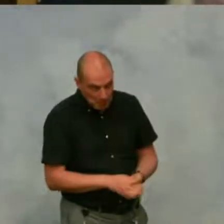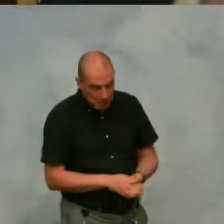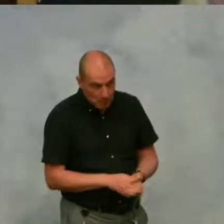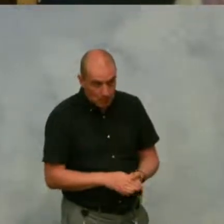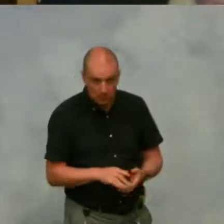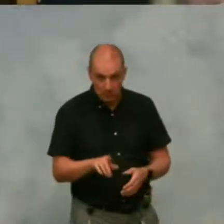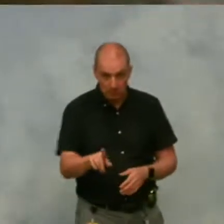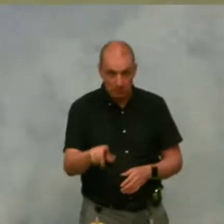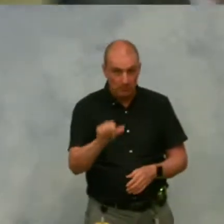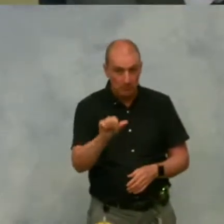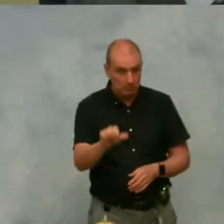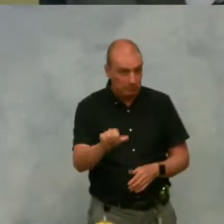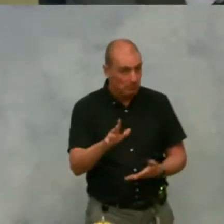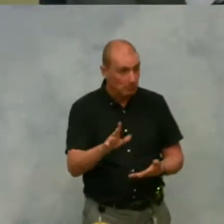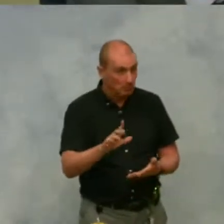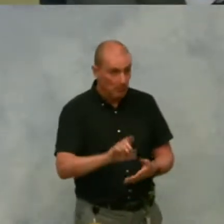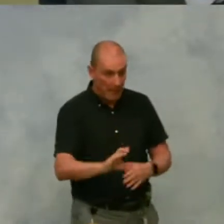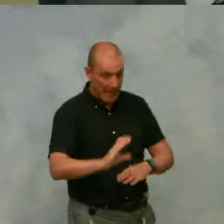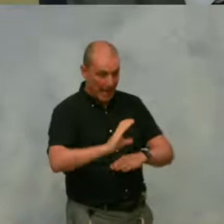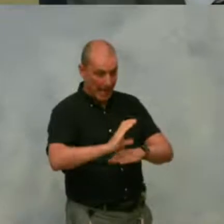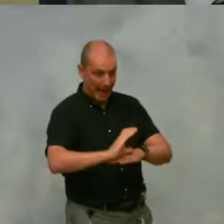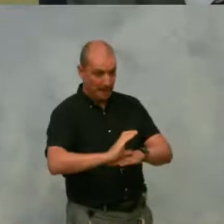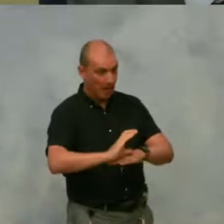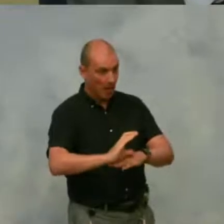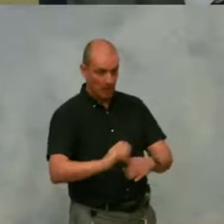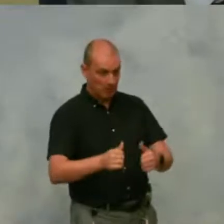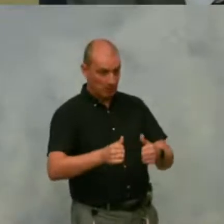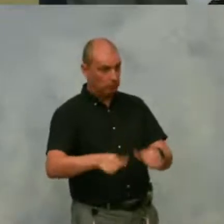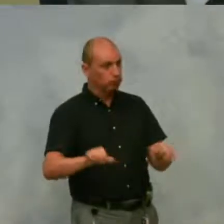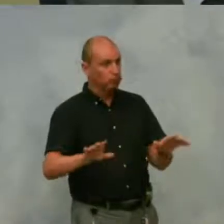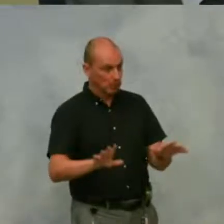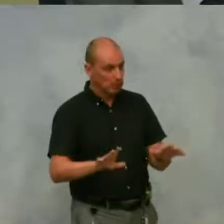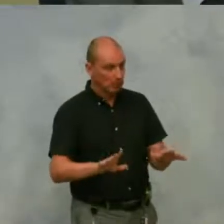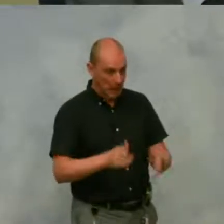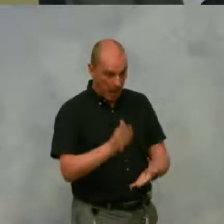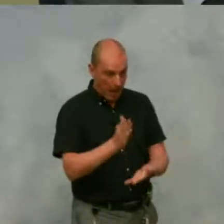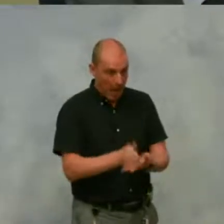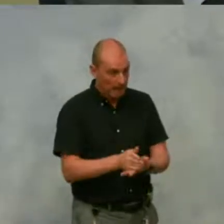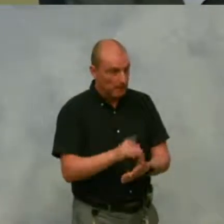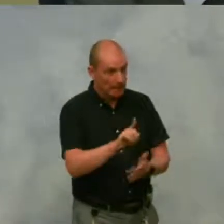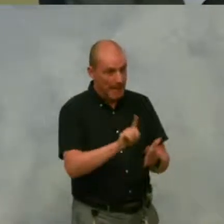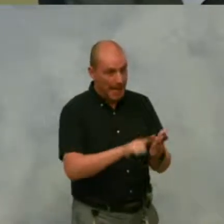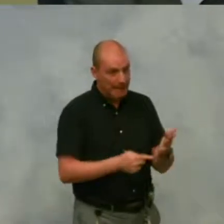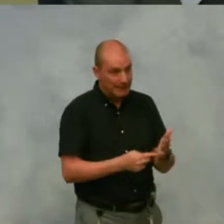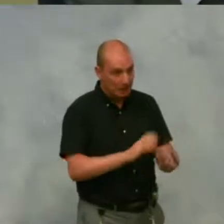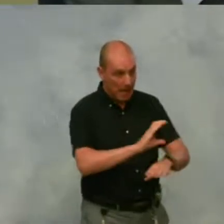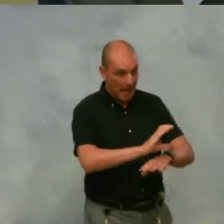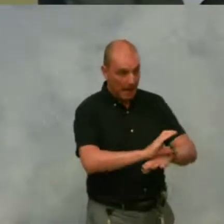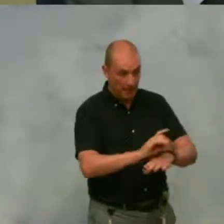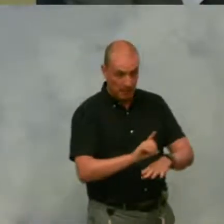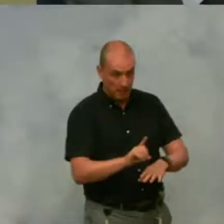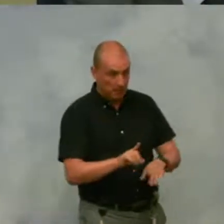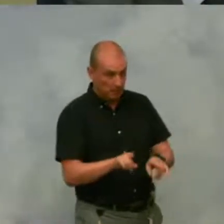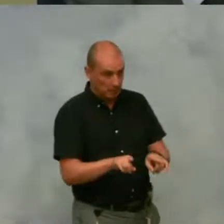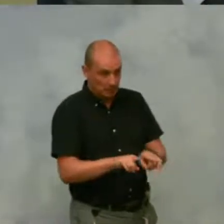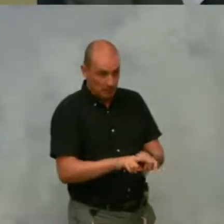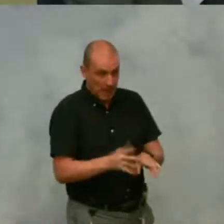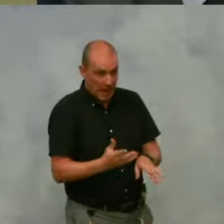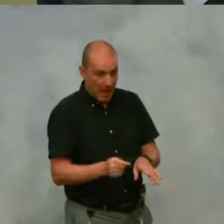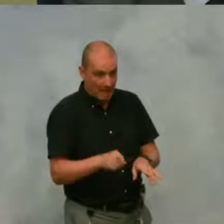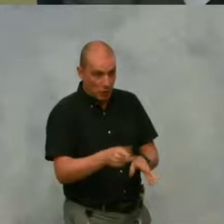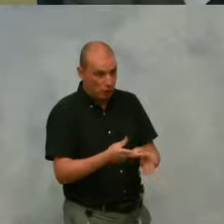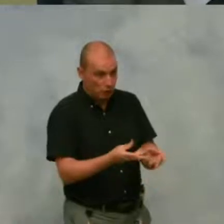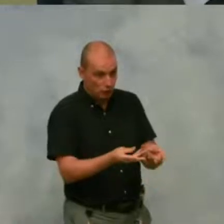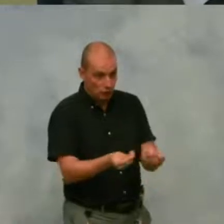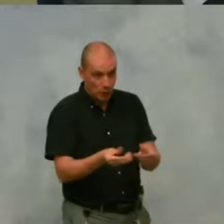Absolutely, the capital's in place, and it's not just IT capital, there's also capital used from various